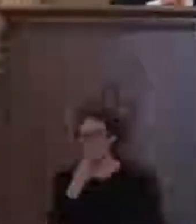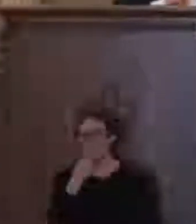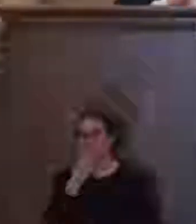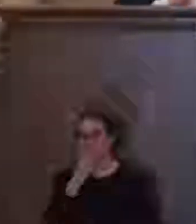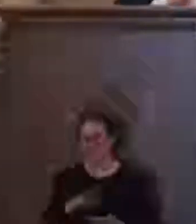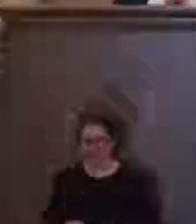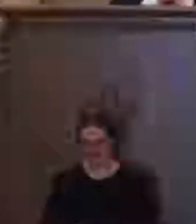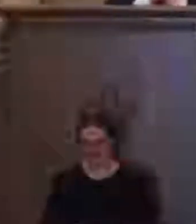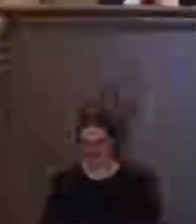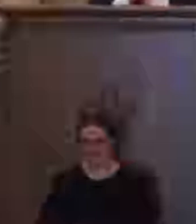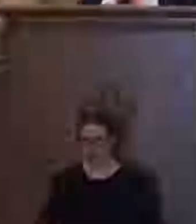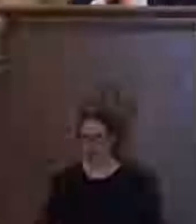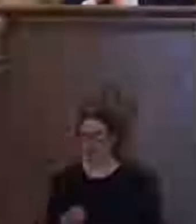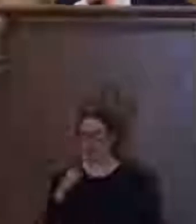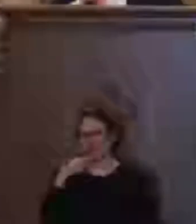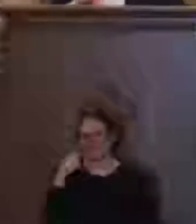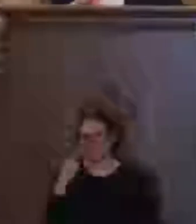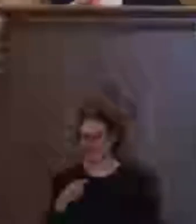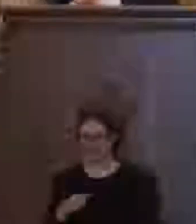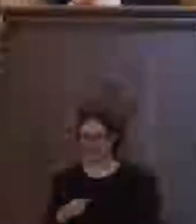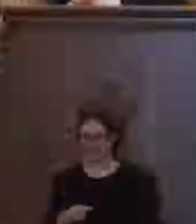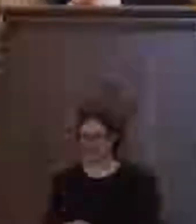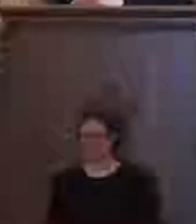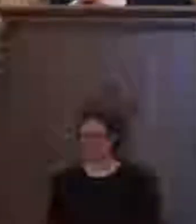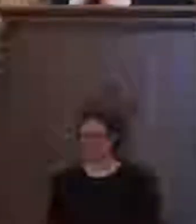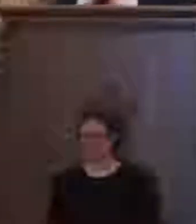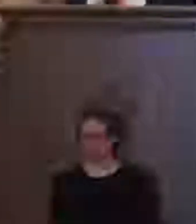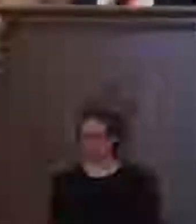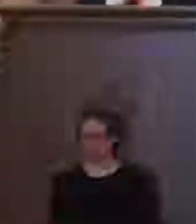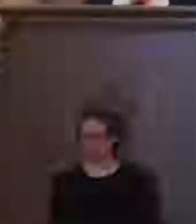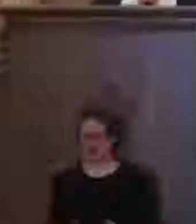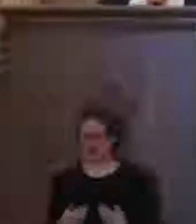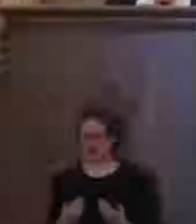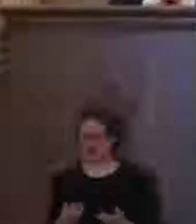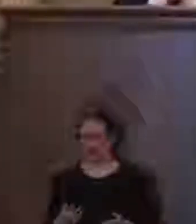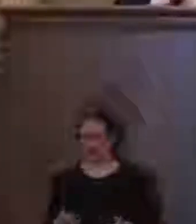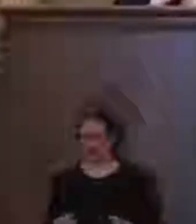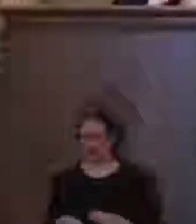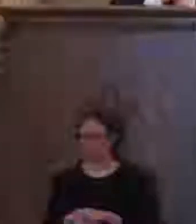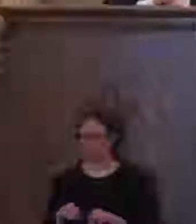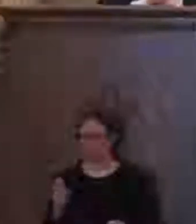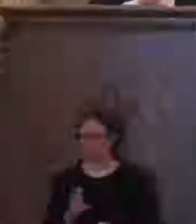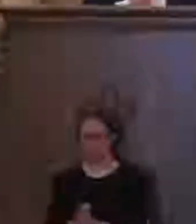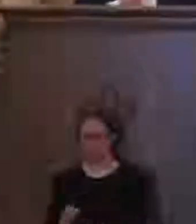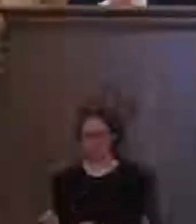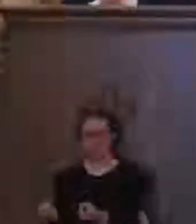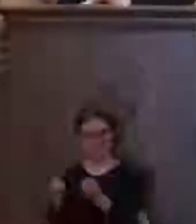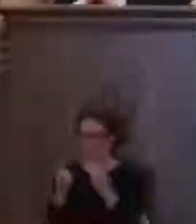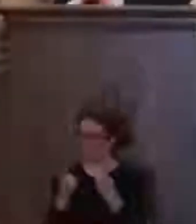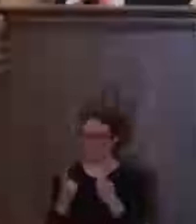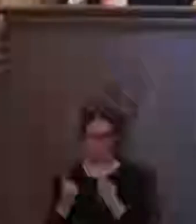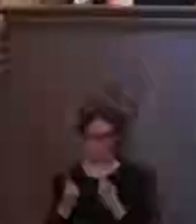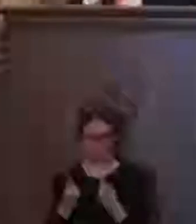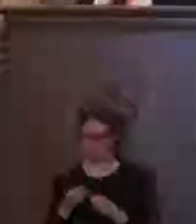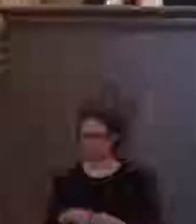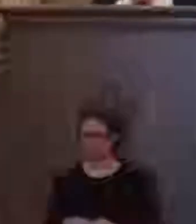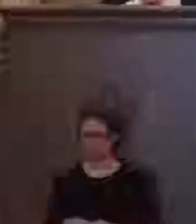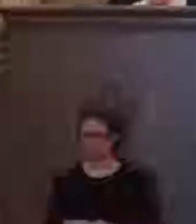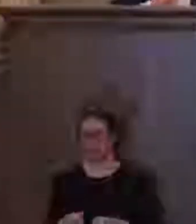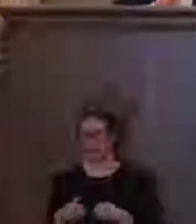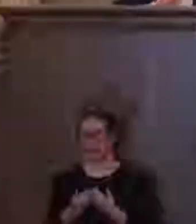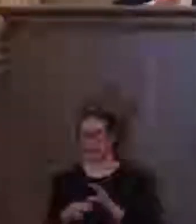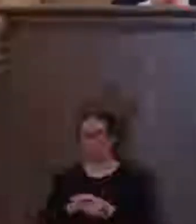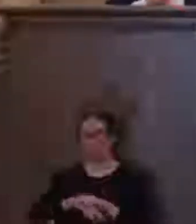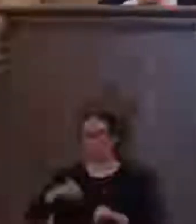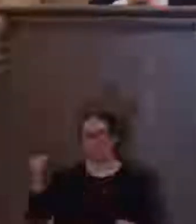good. I'm just going to say that. I'm telling you, the way I got out of church was by not coming to church. Right. That's how I